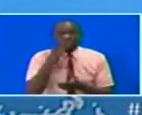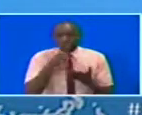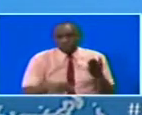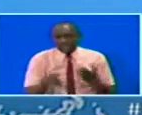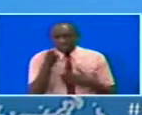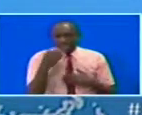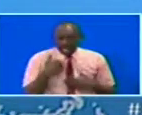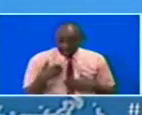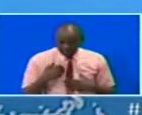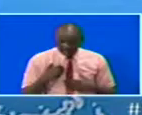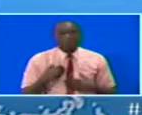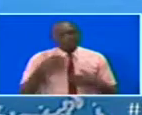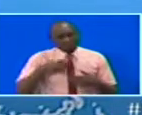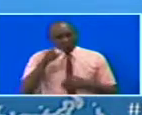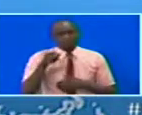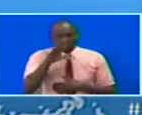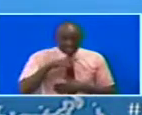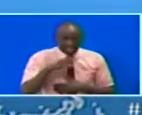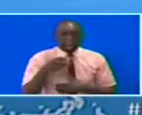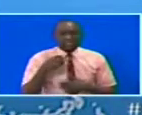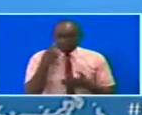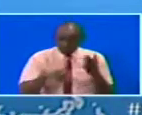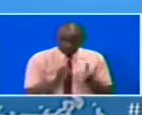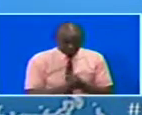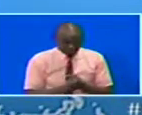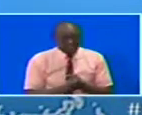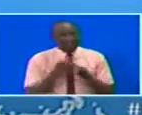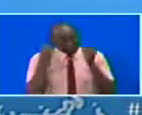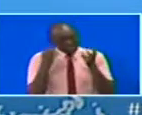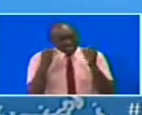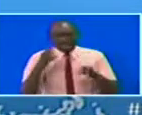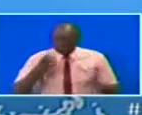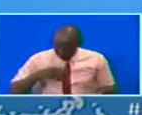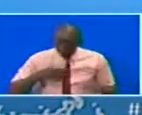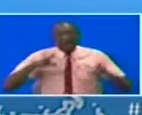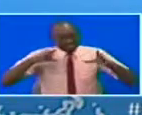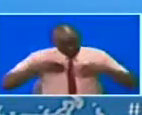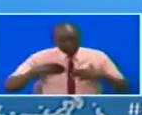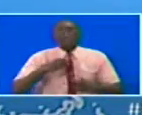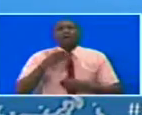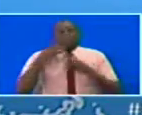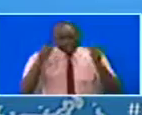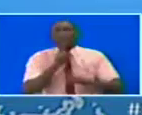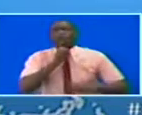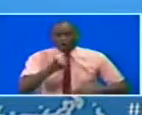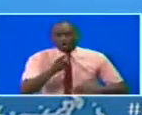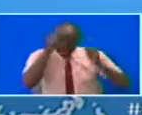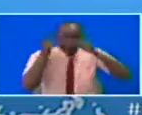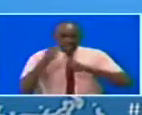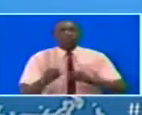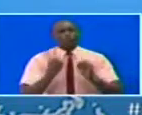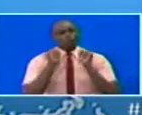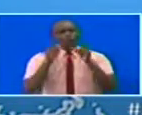mixed reactions from residents here. Some have welcomed the move or the orders by President Uhuru Kenyatta